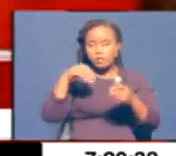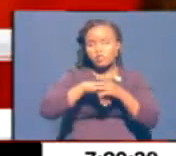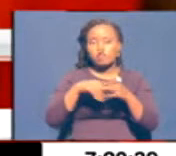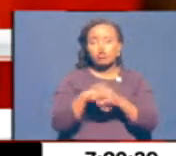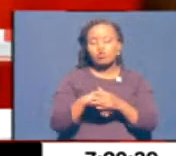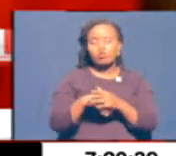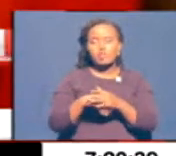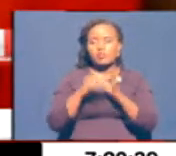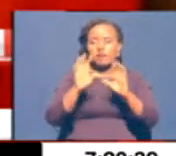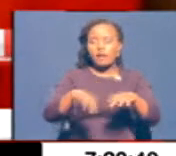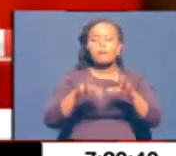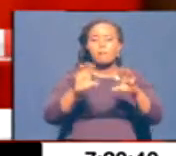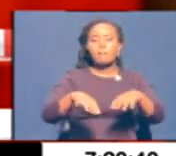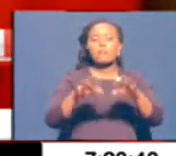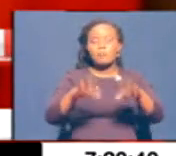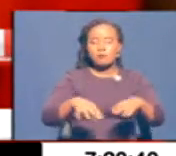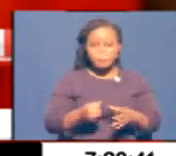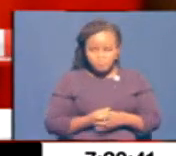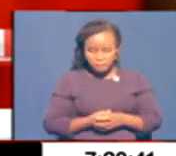mashambani.